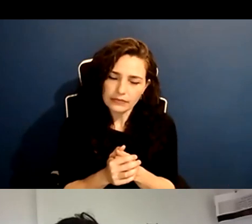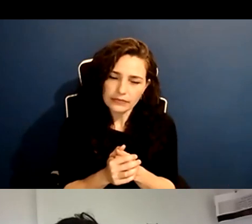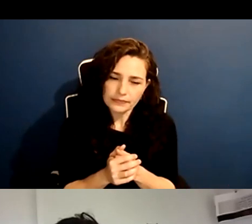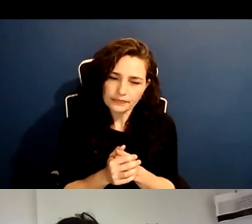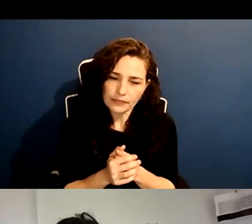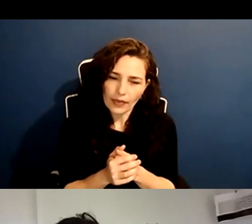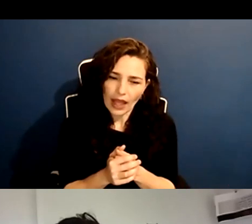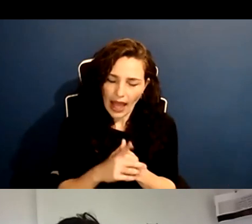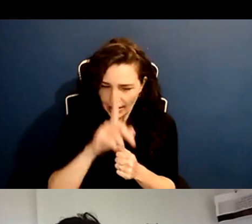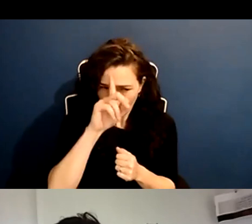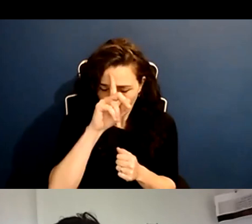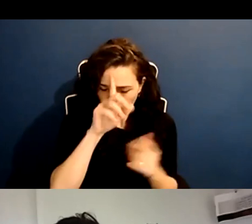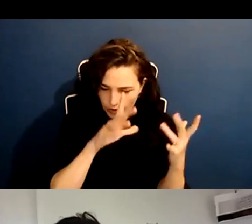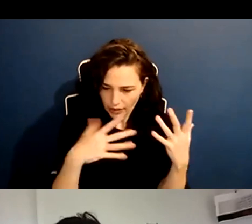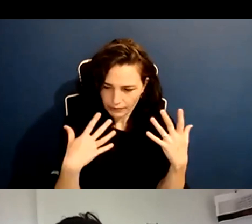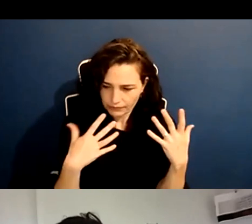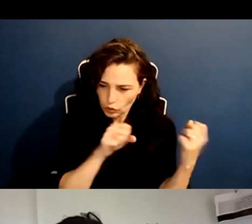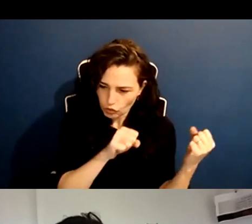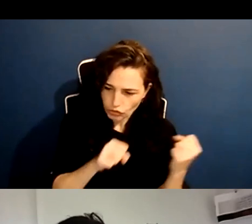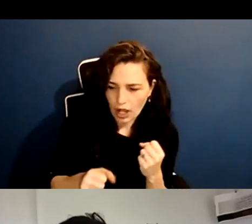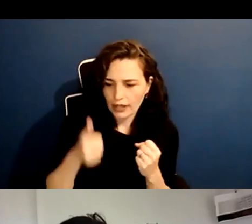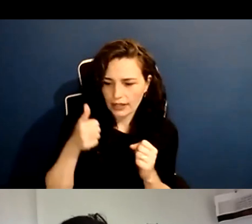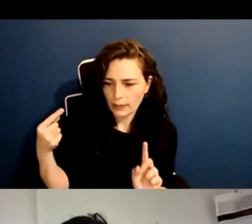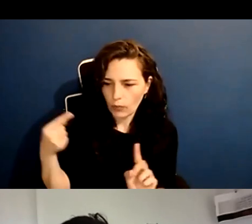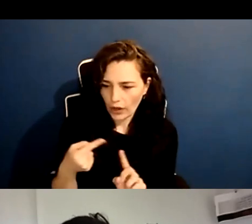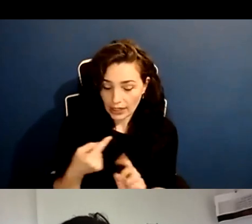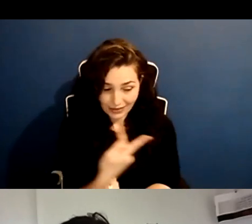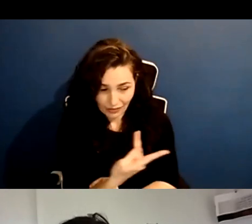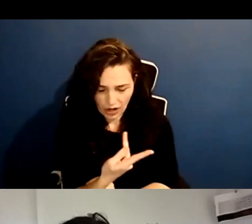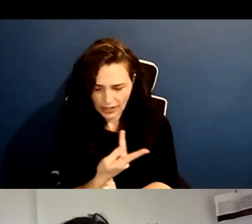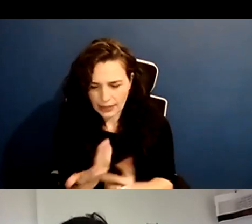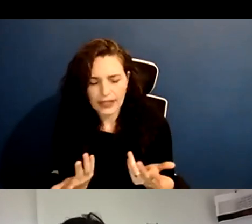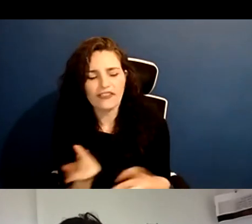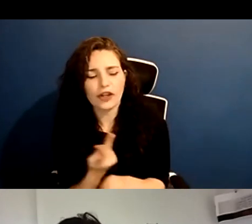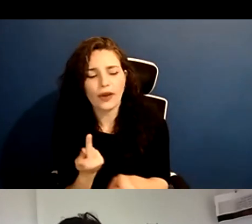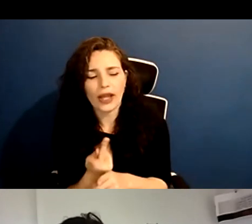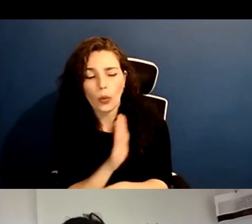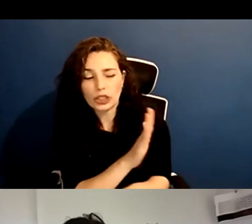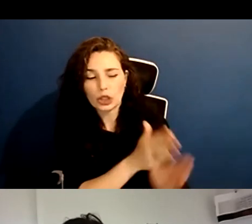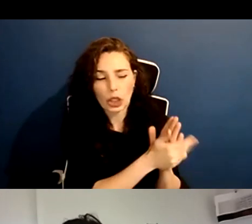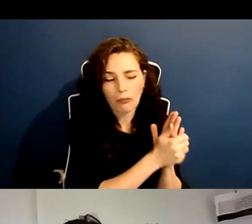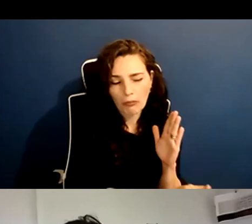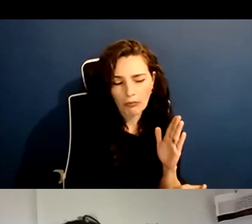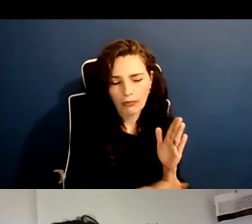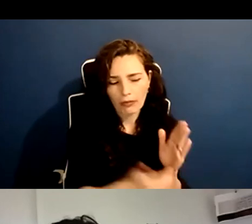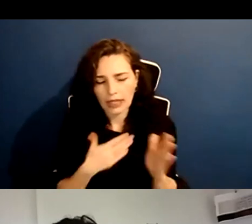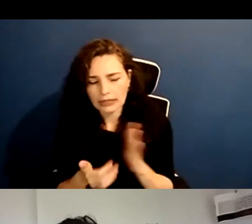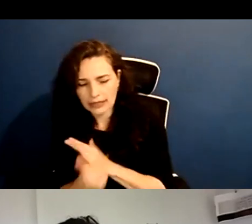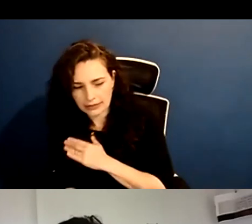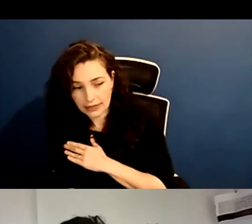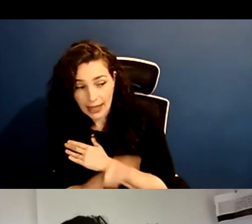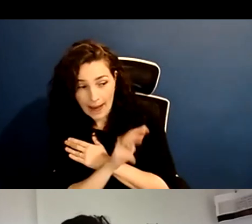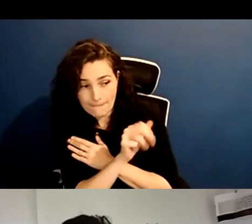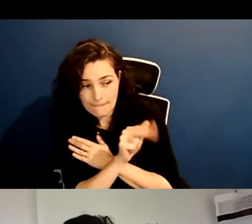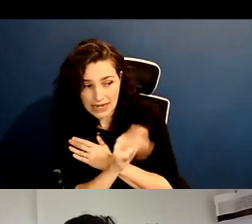for us was kind of figuring out our strong points. You know, Meena was very good in writing, and then I started